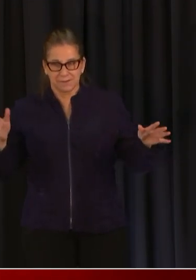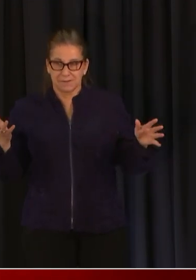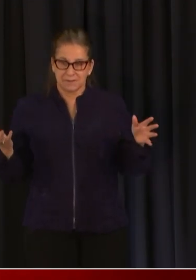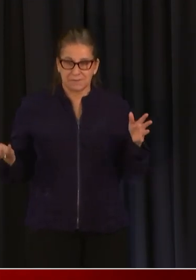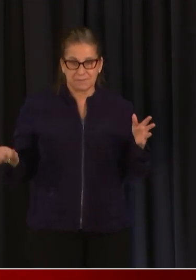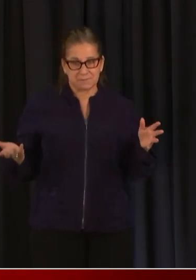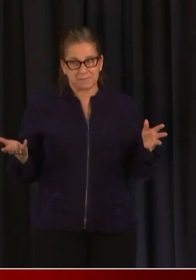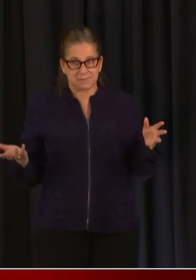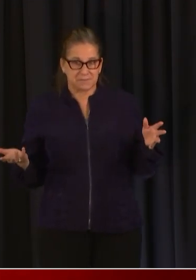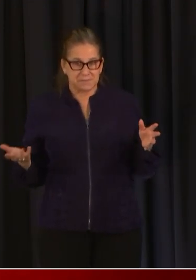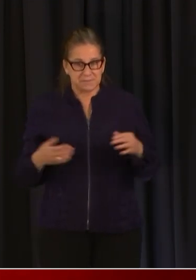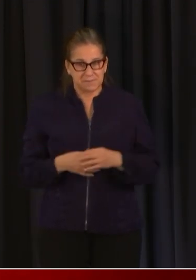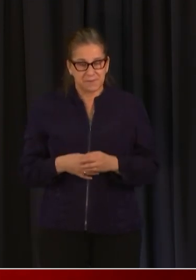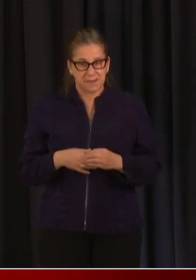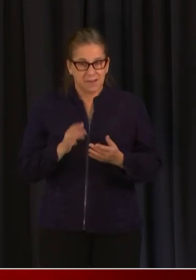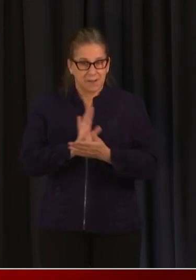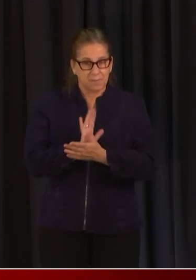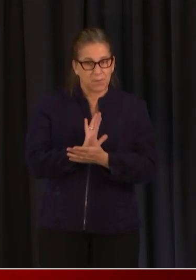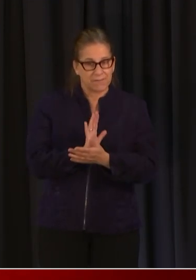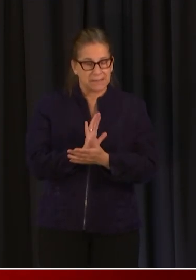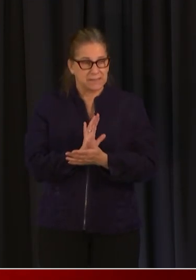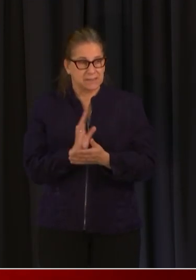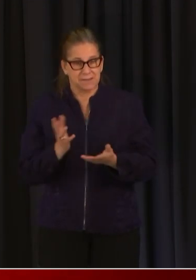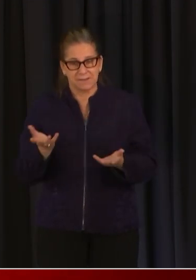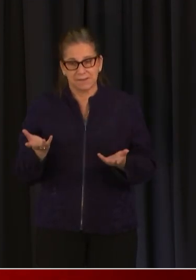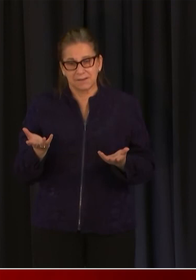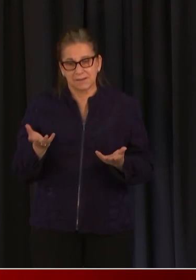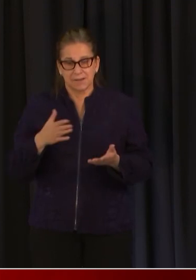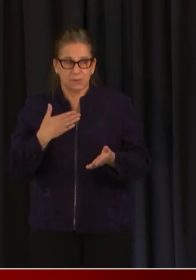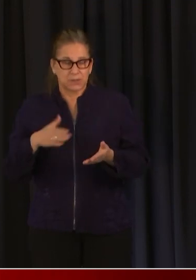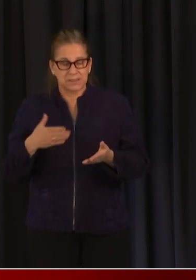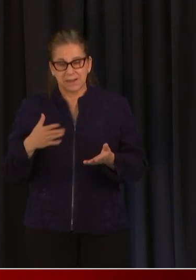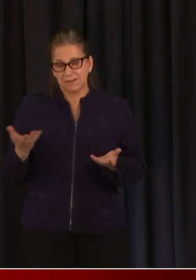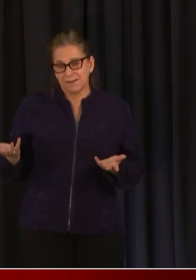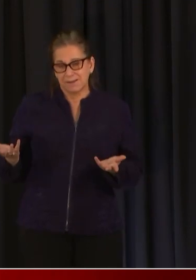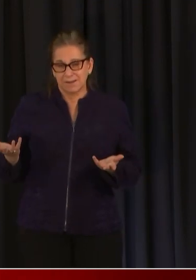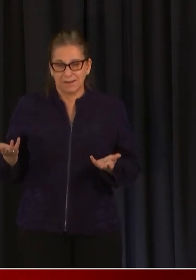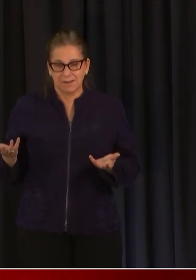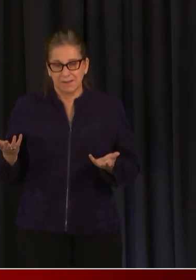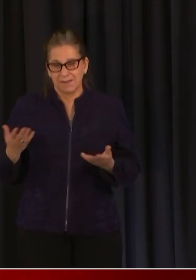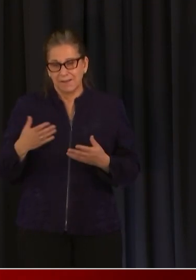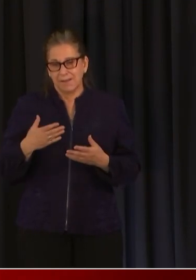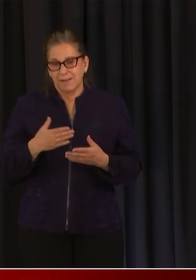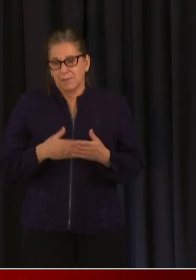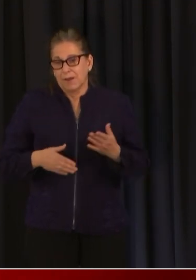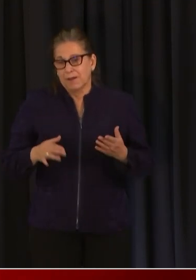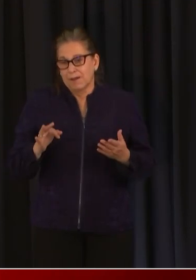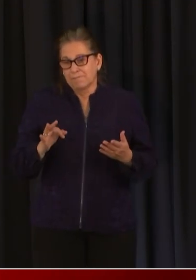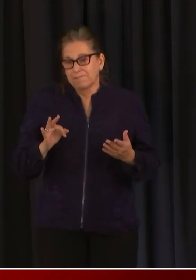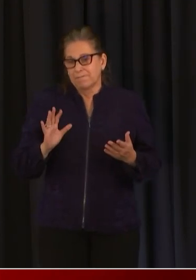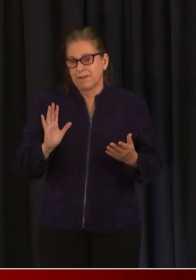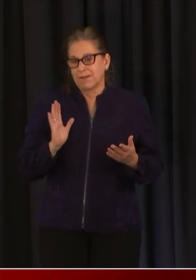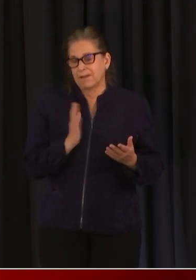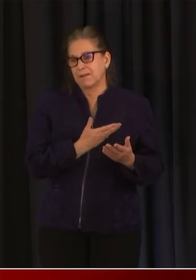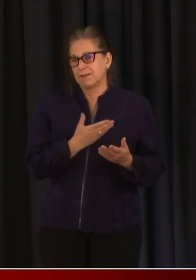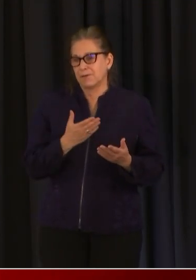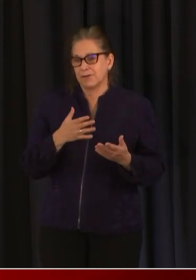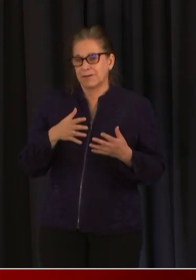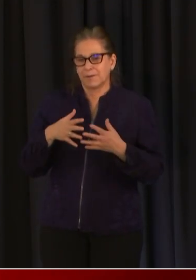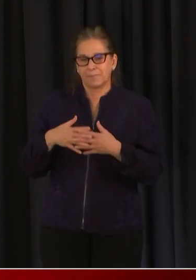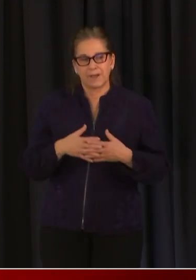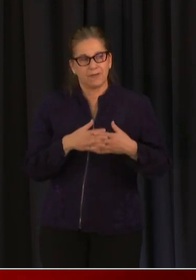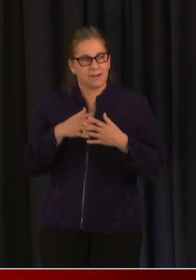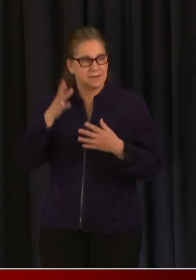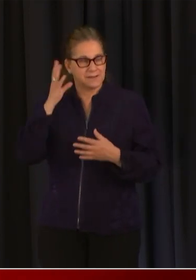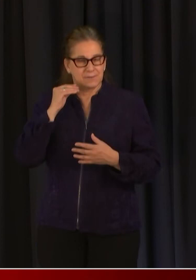just movie lore, music lore, and it's part of our American experience, and I